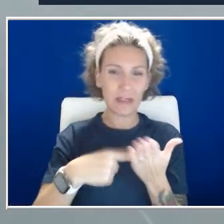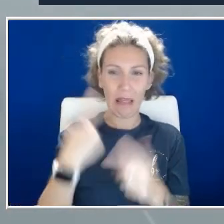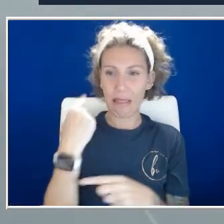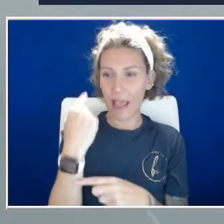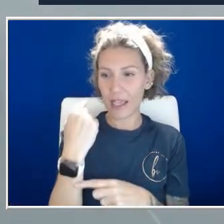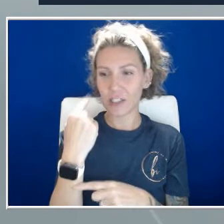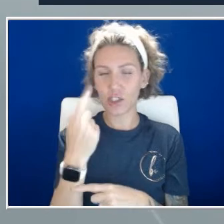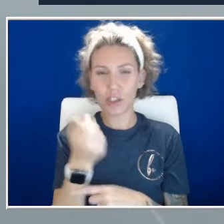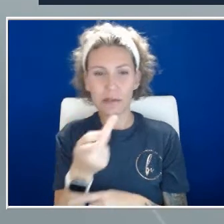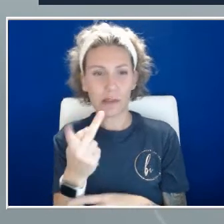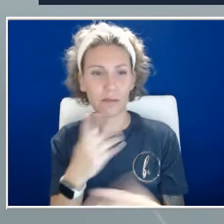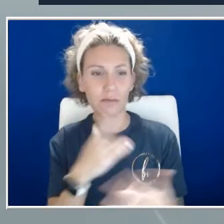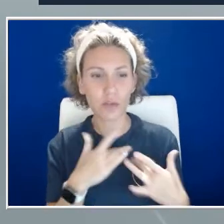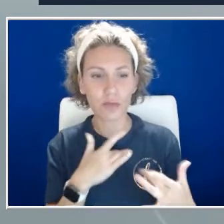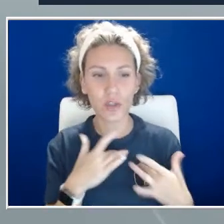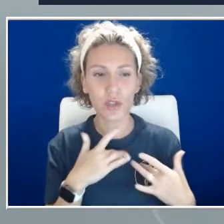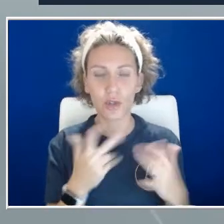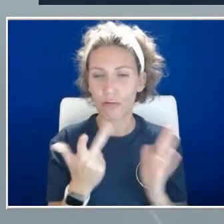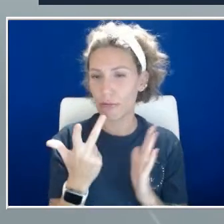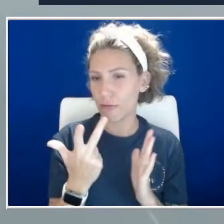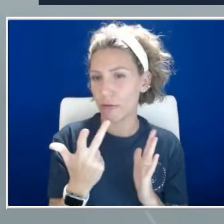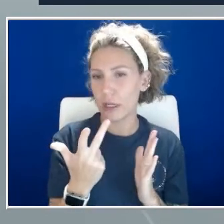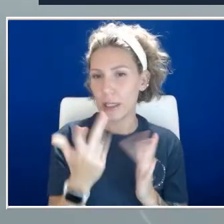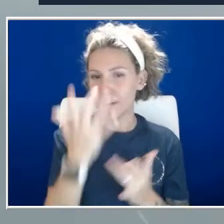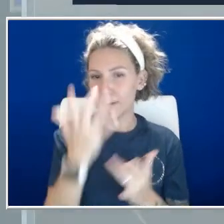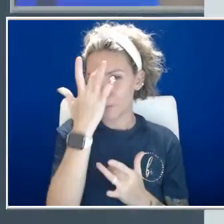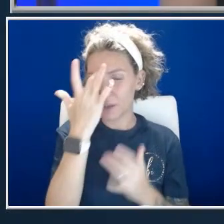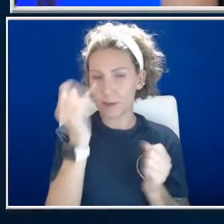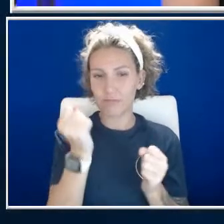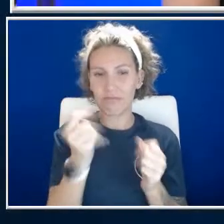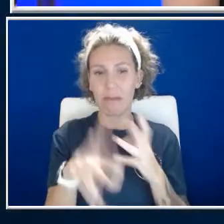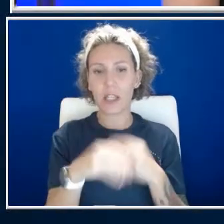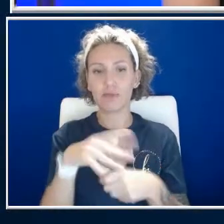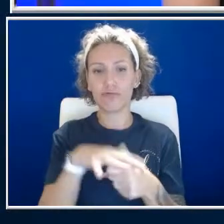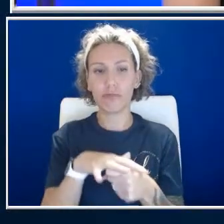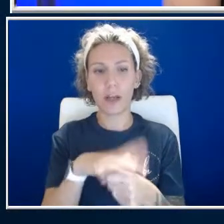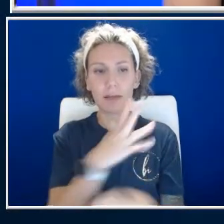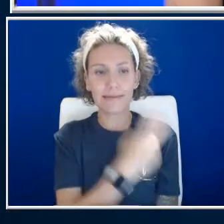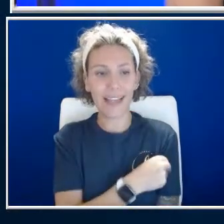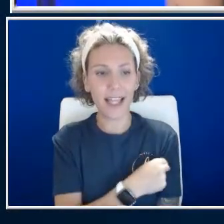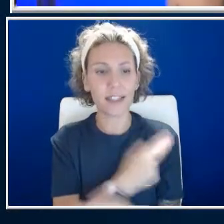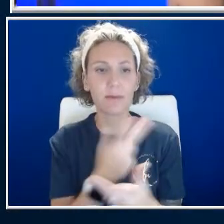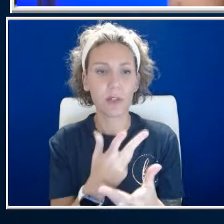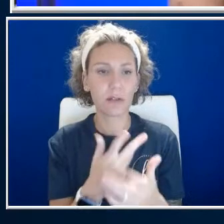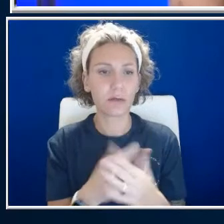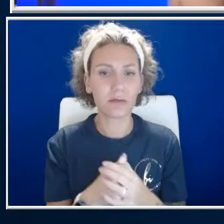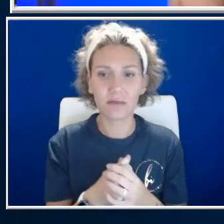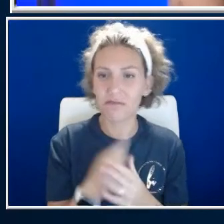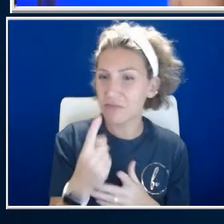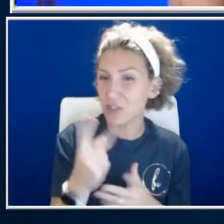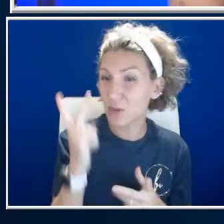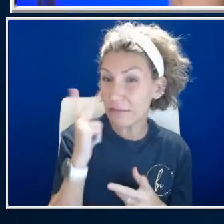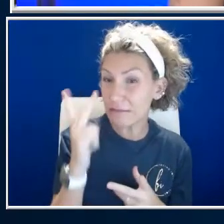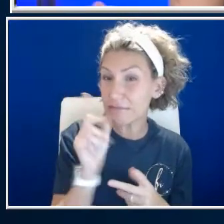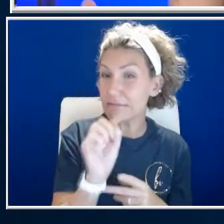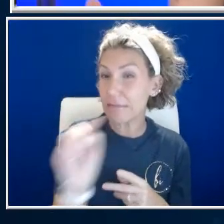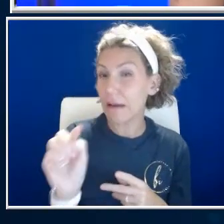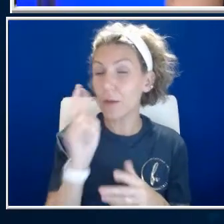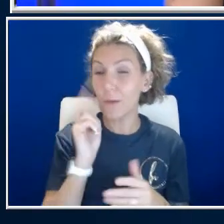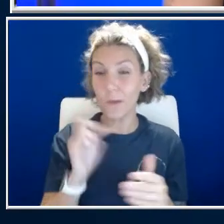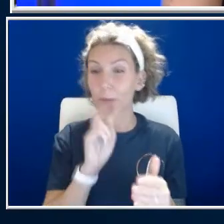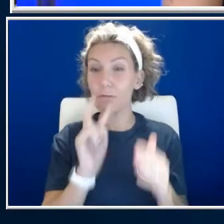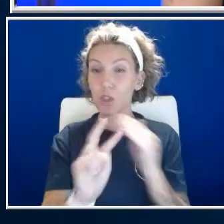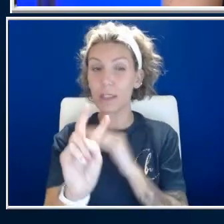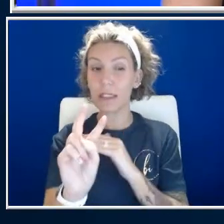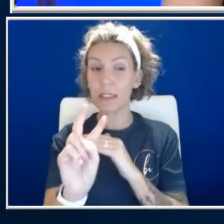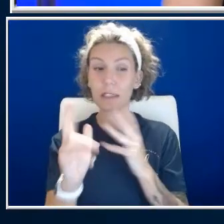that the 3 different bugs could put extra stress on hospitals. Are you seeing that? Are we predicting that? Are we prepared for that?